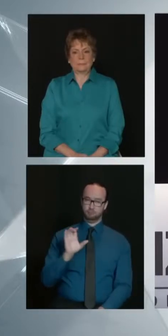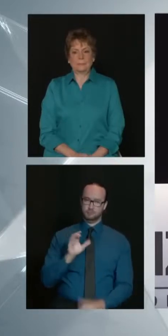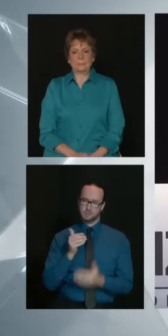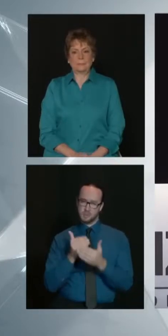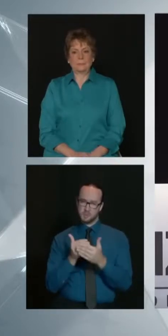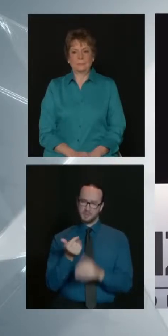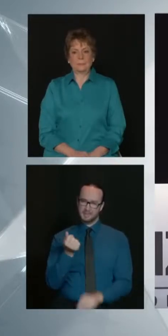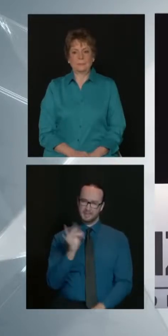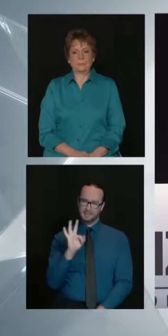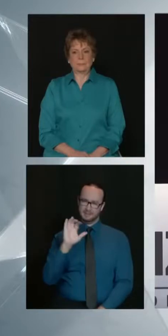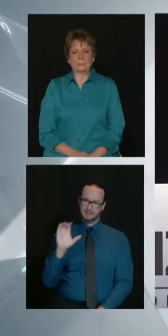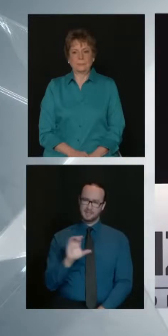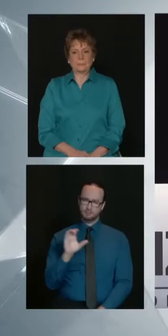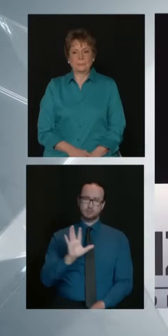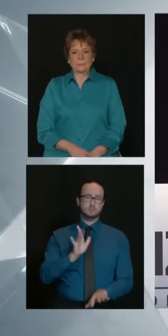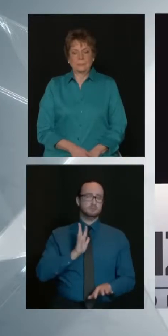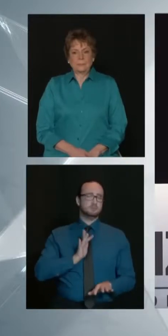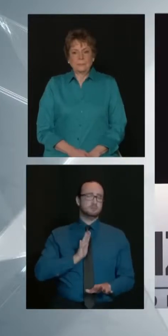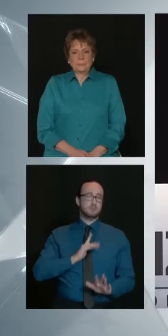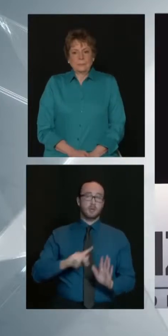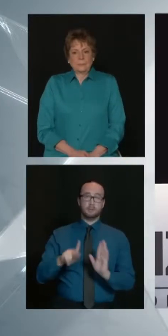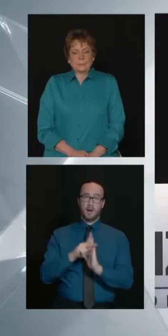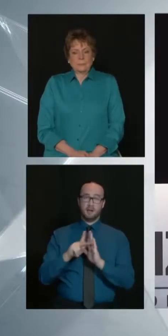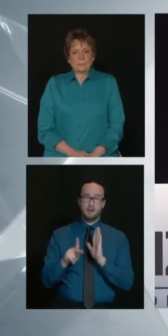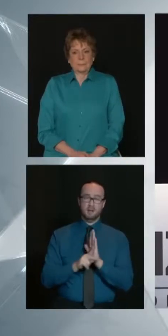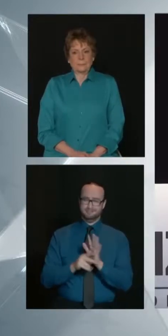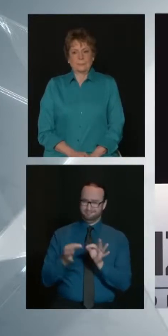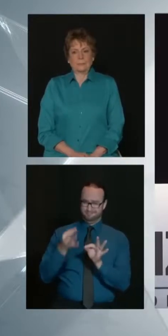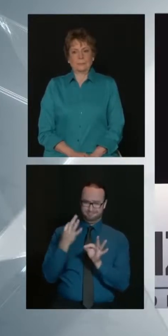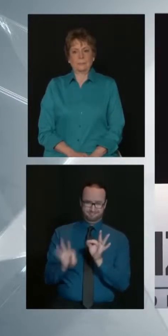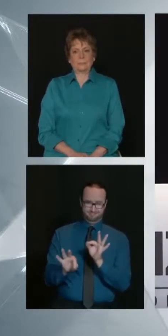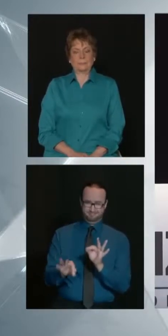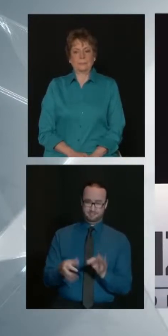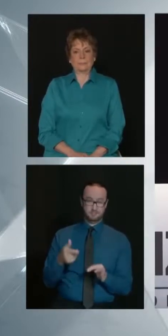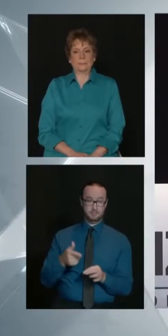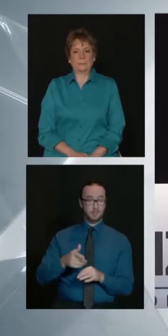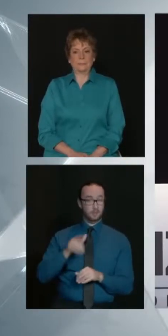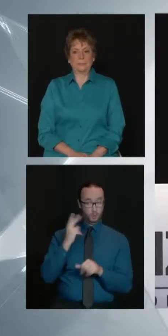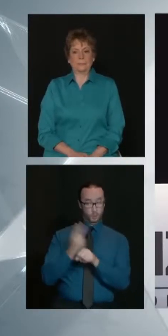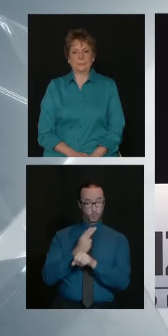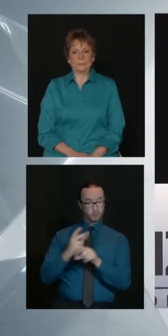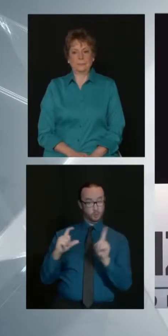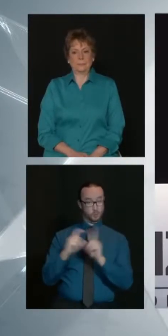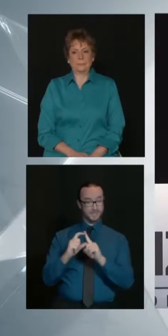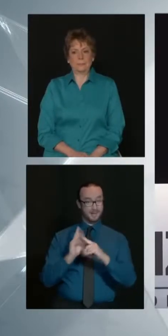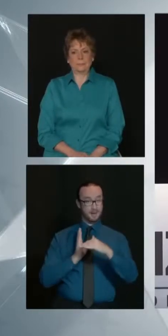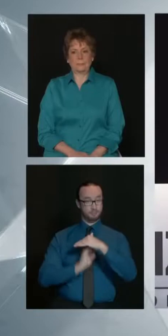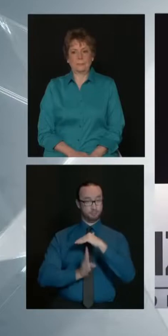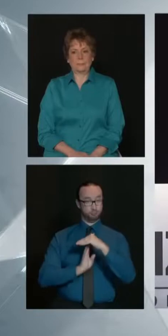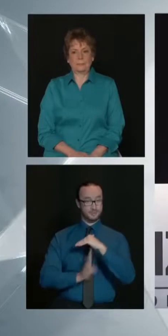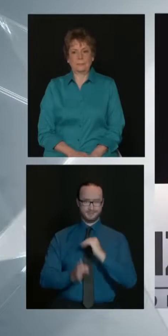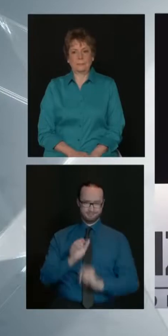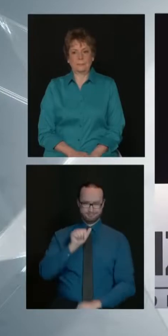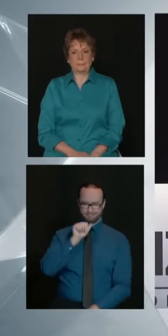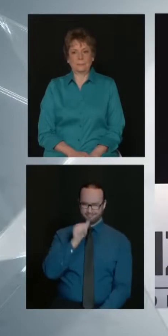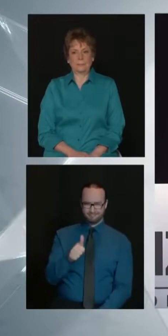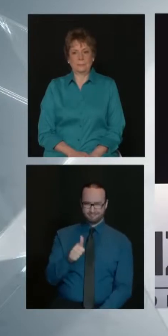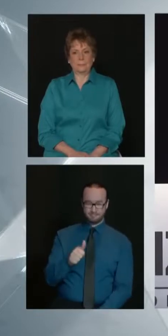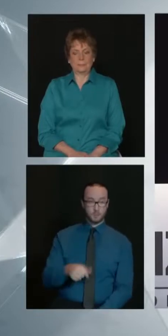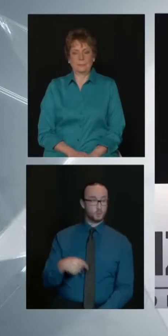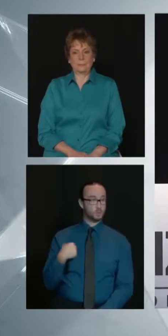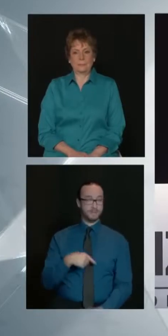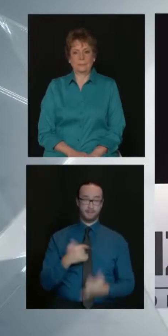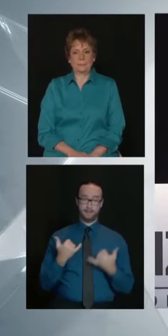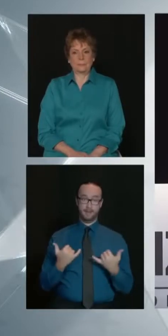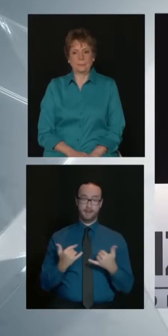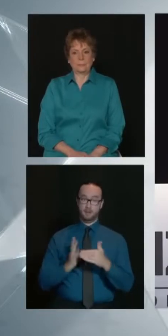term, illegal immigration. It was just immigration. It wasn't a big deal. We welcomed immigrants to America. Most